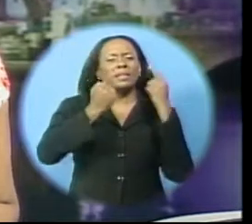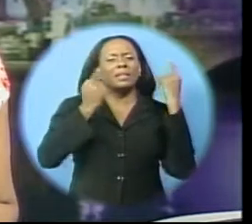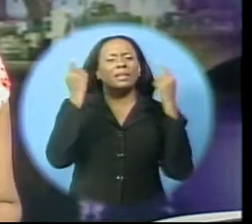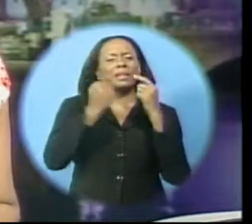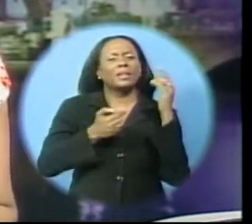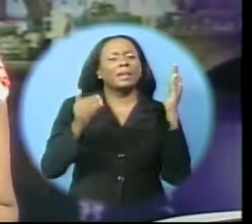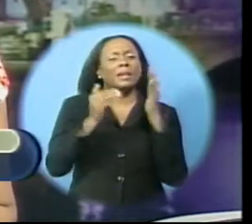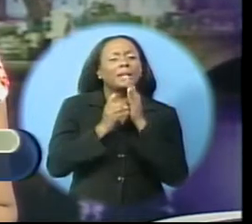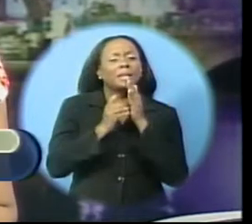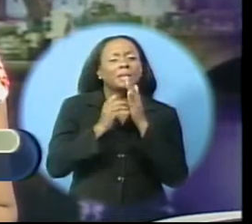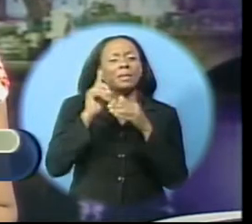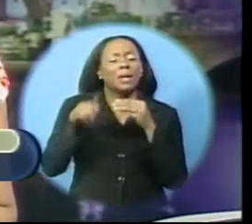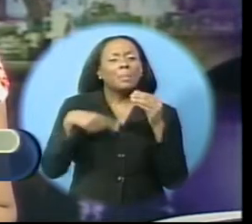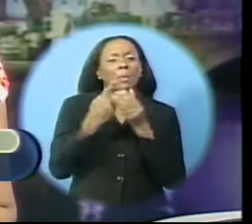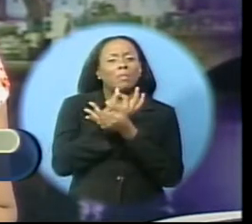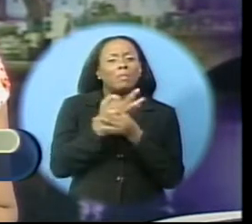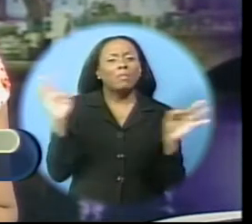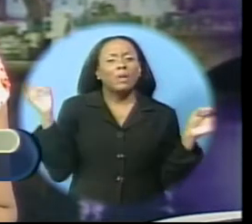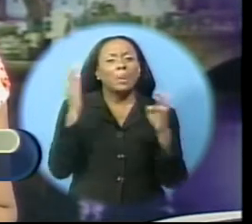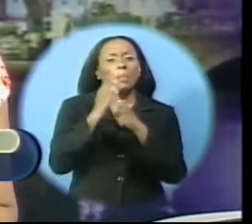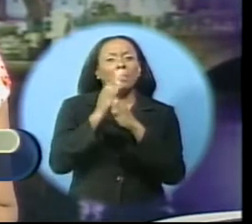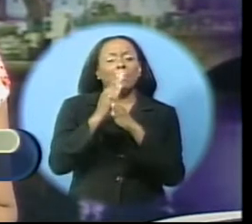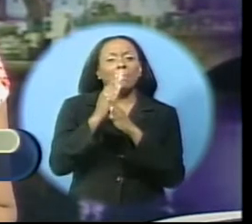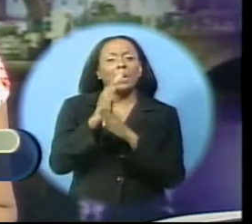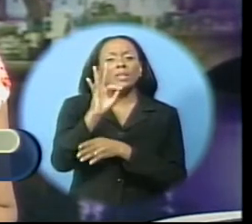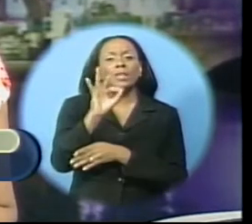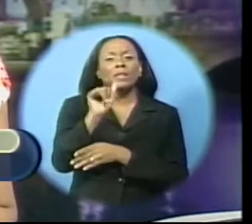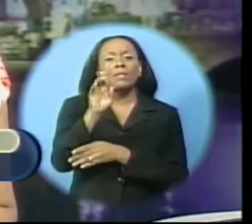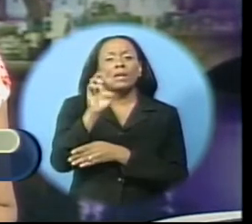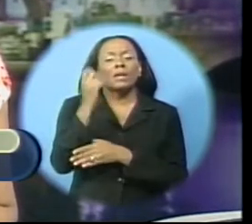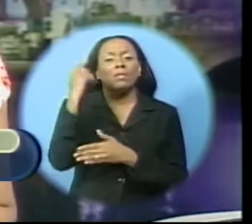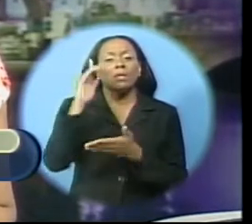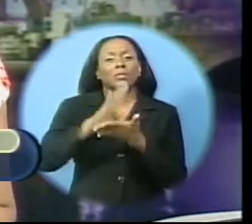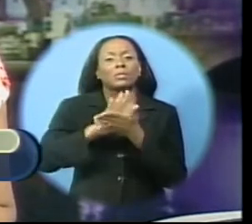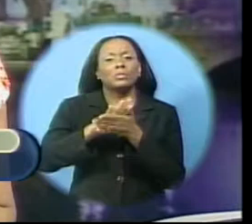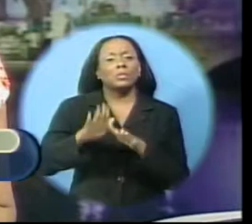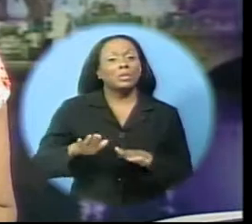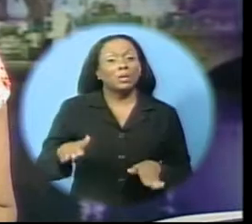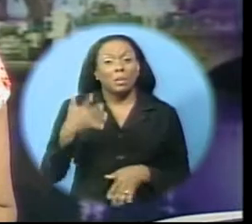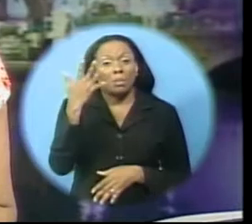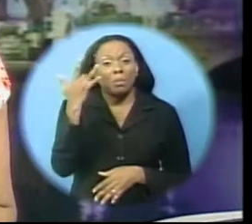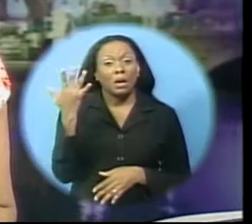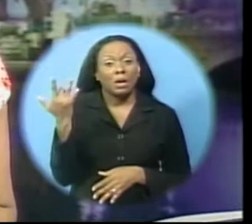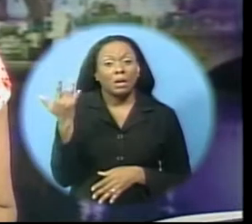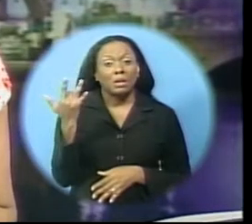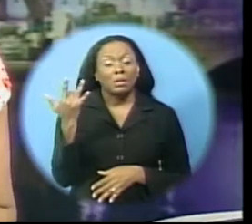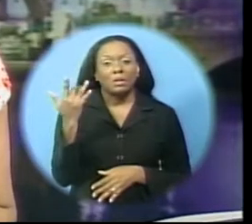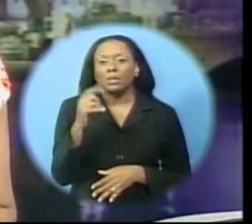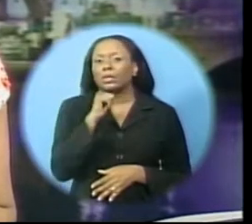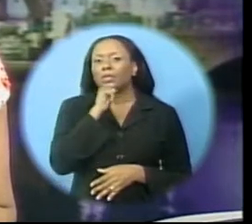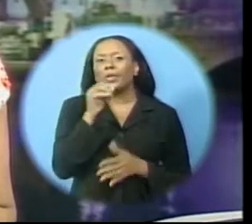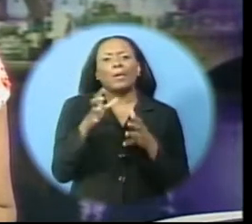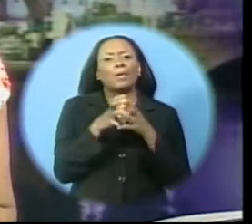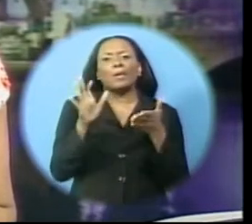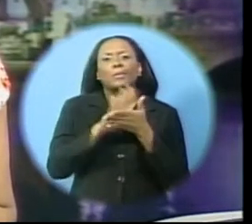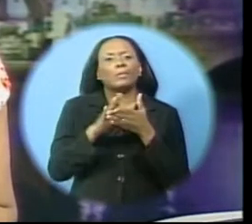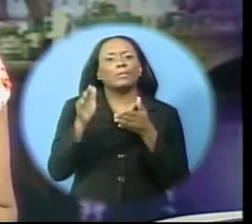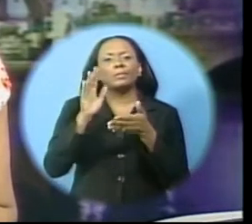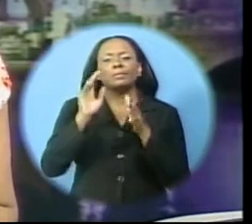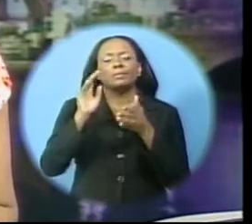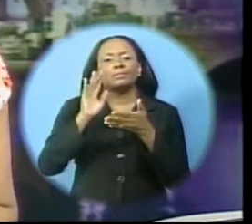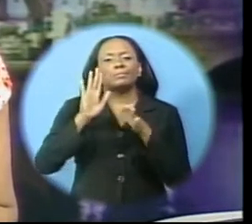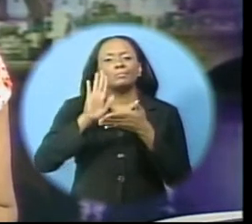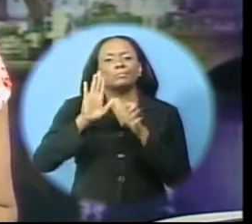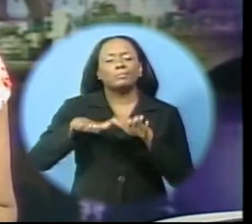re-examining its free bus fares for school children. Apparently, quite a significant number has not been taking advantage of the